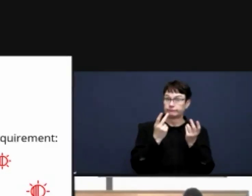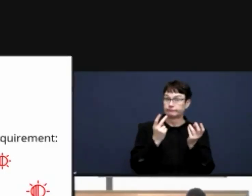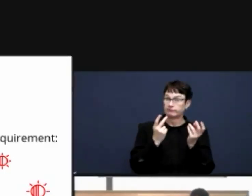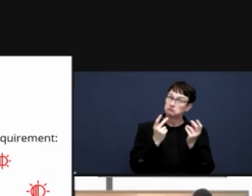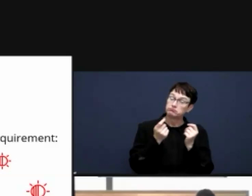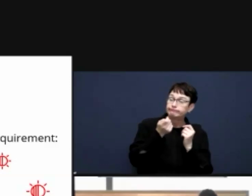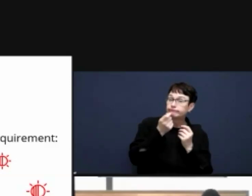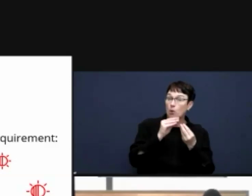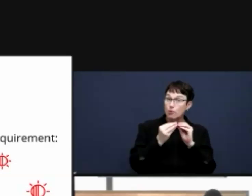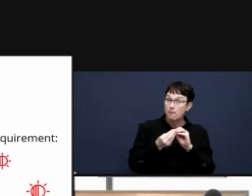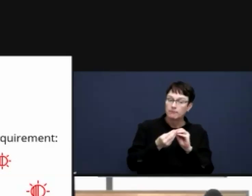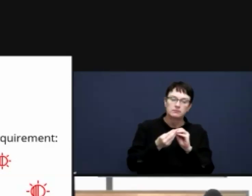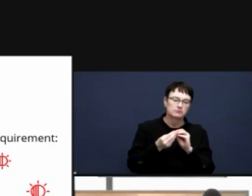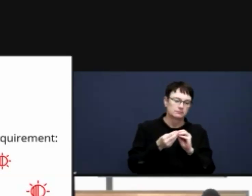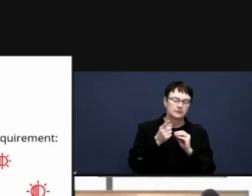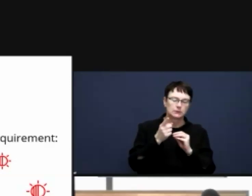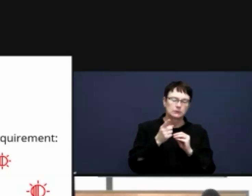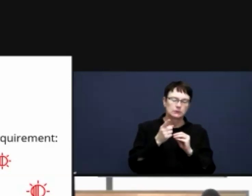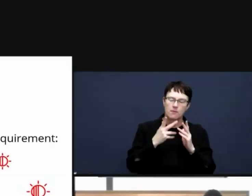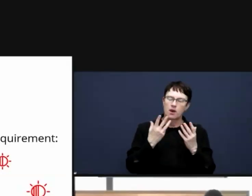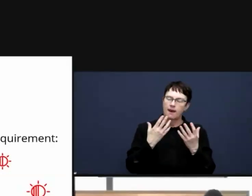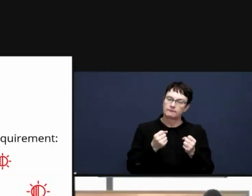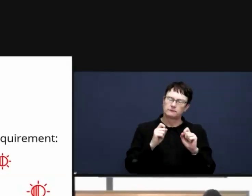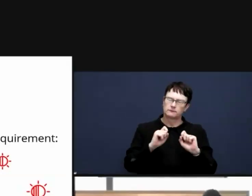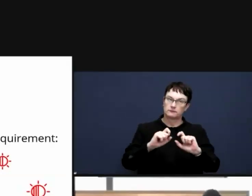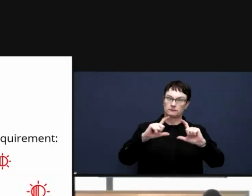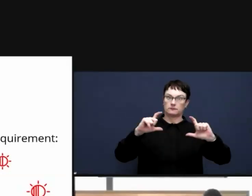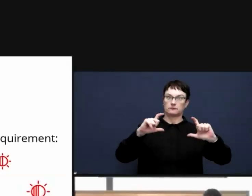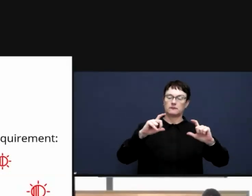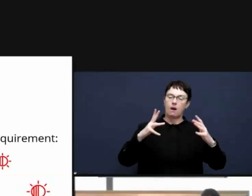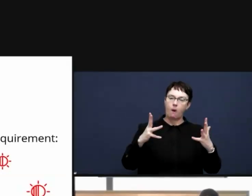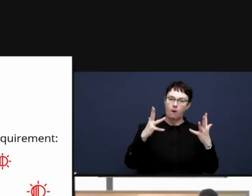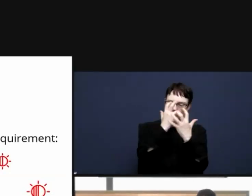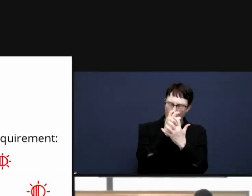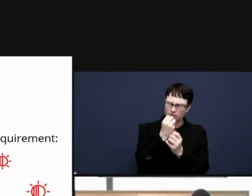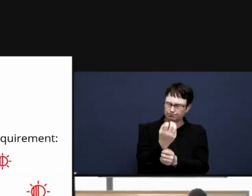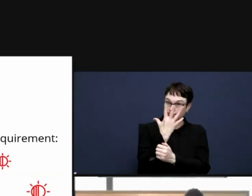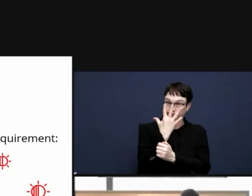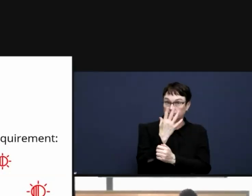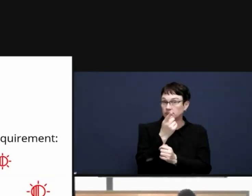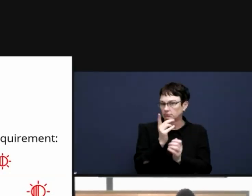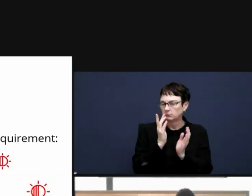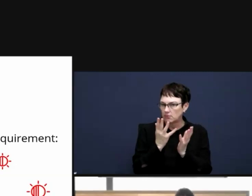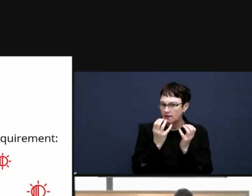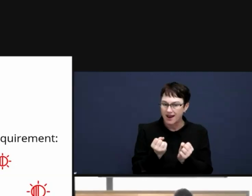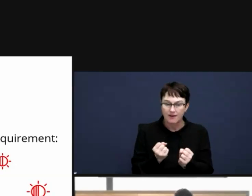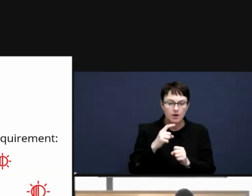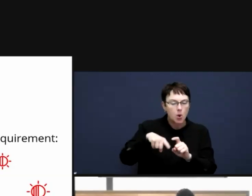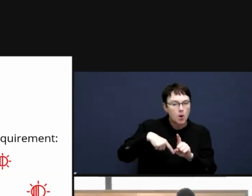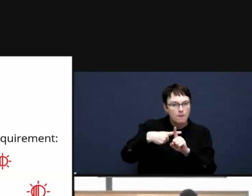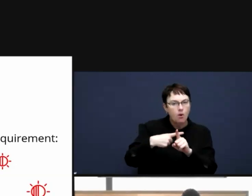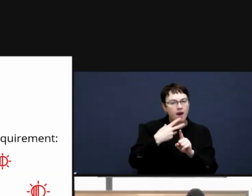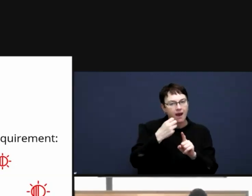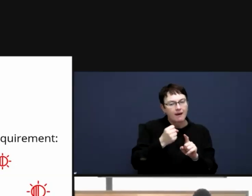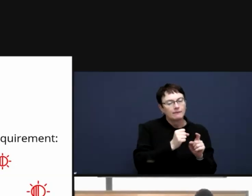also on dark mode. That are the accessibility features that you're dependent on. And then you also have the requirements that are connected to that.